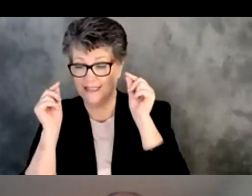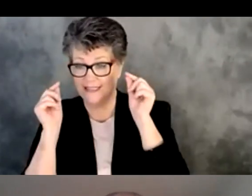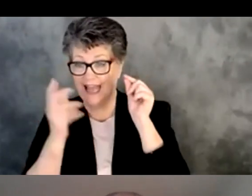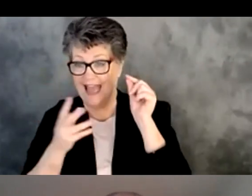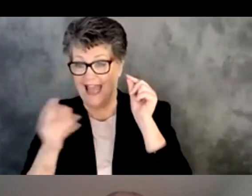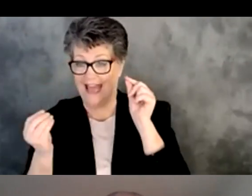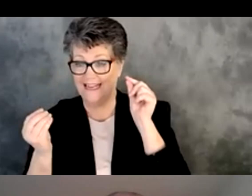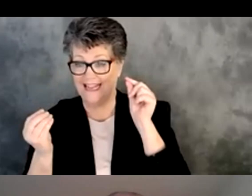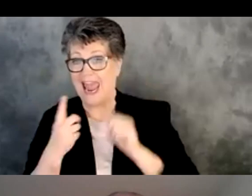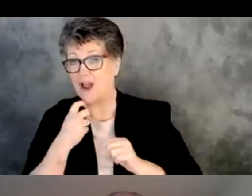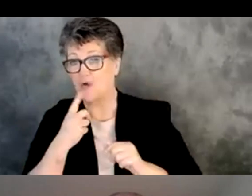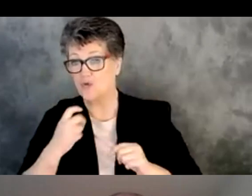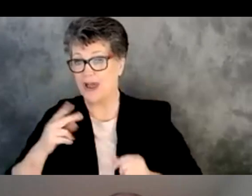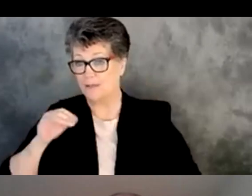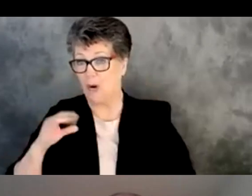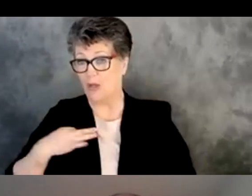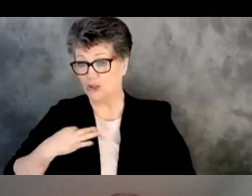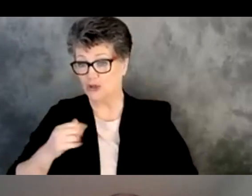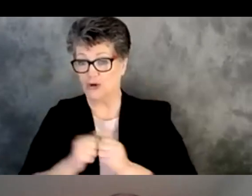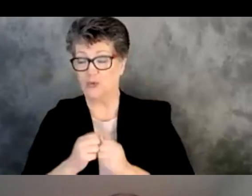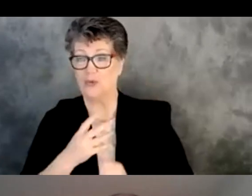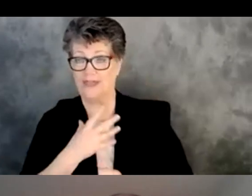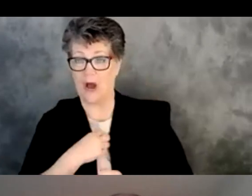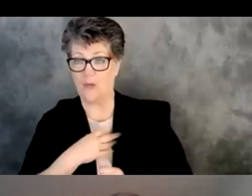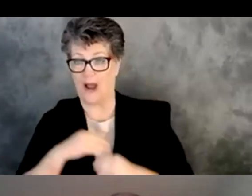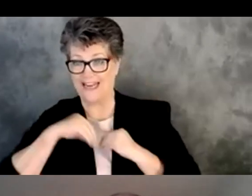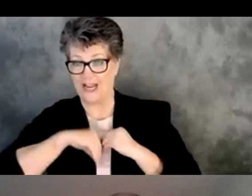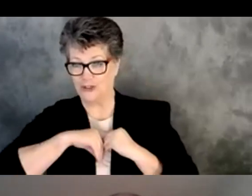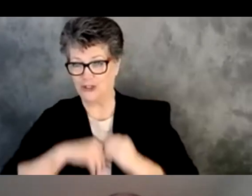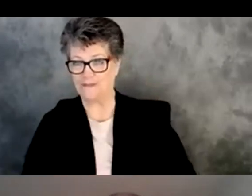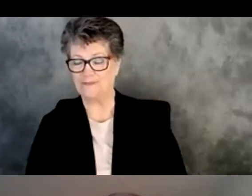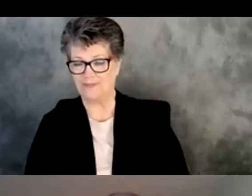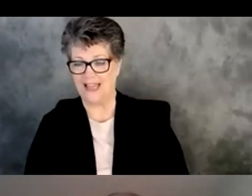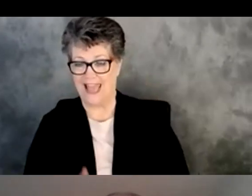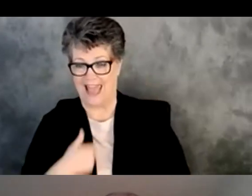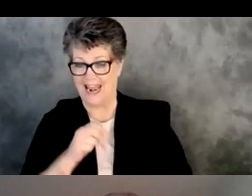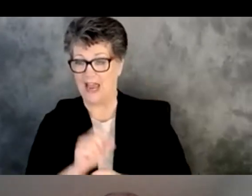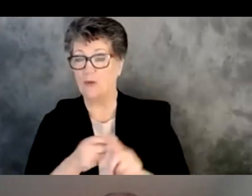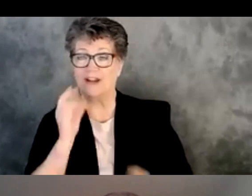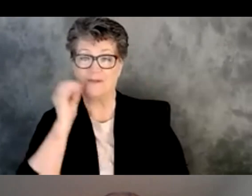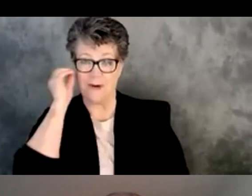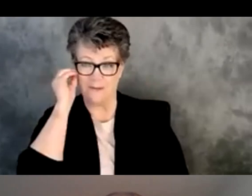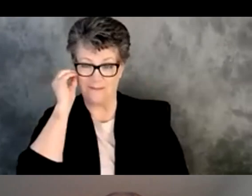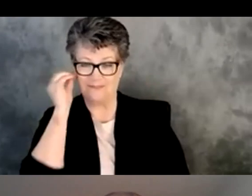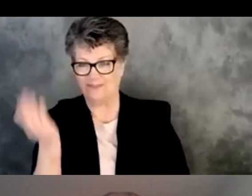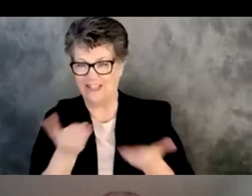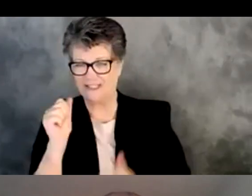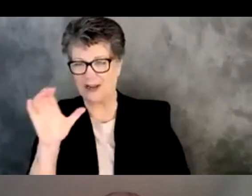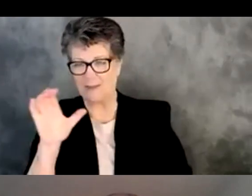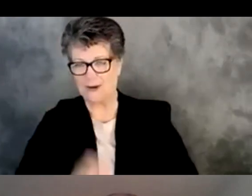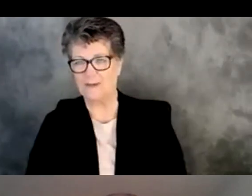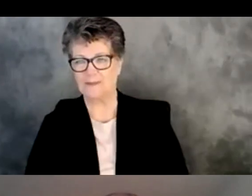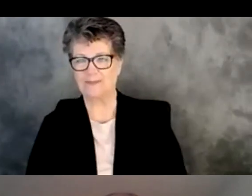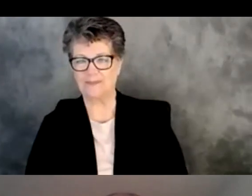and a red polo shirt with a white undershirt. And I am working from home here in